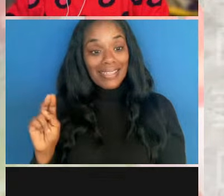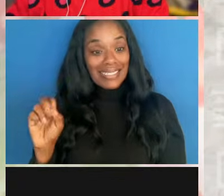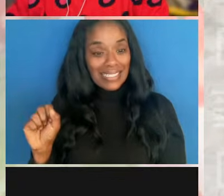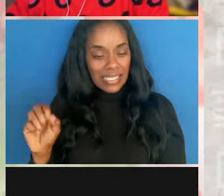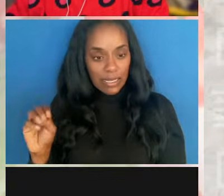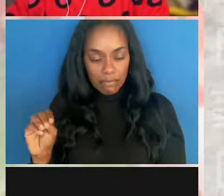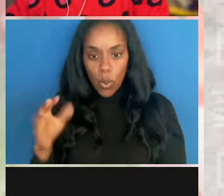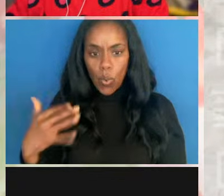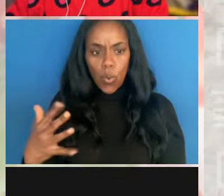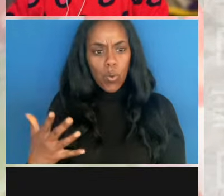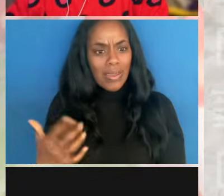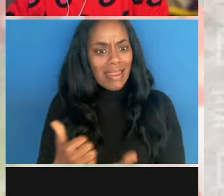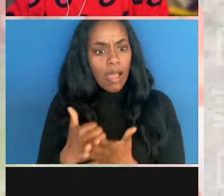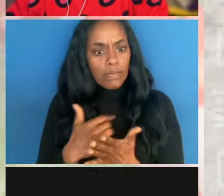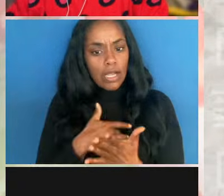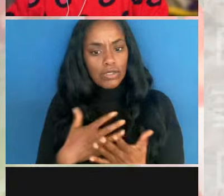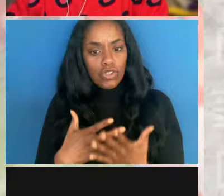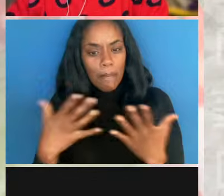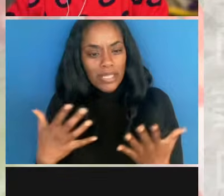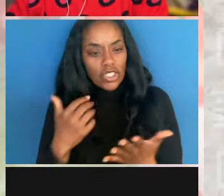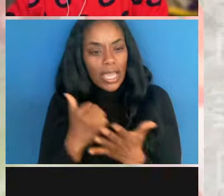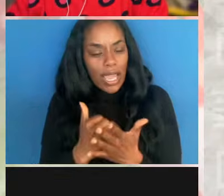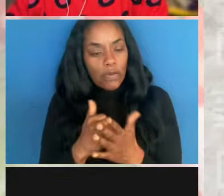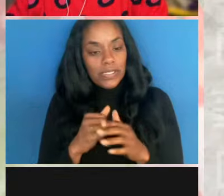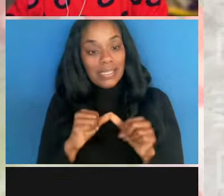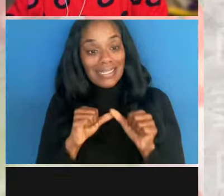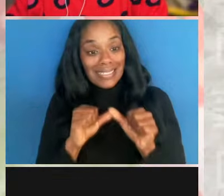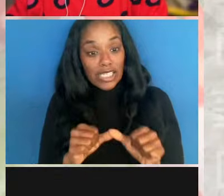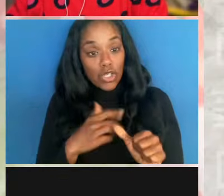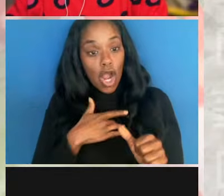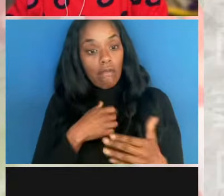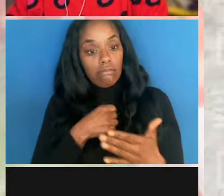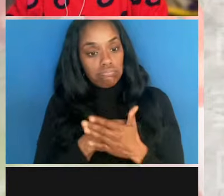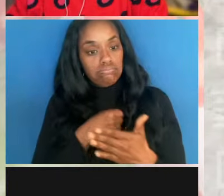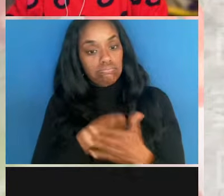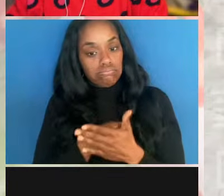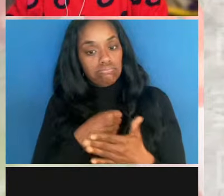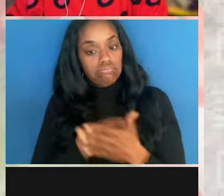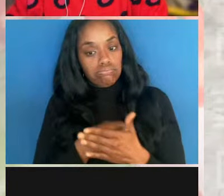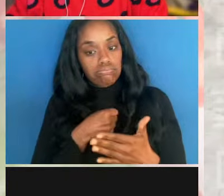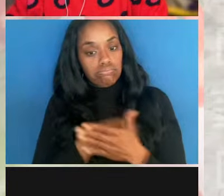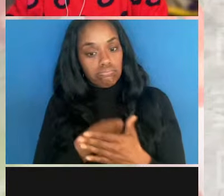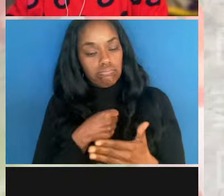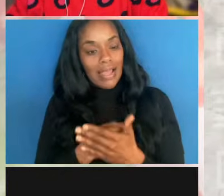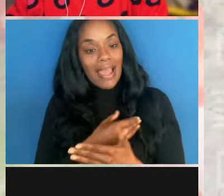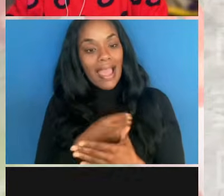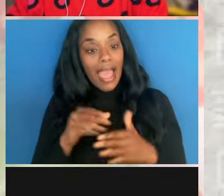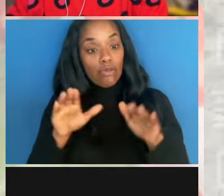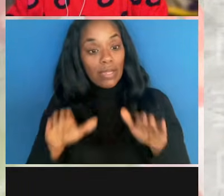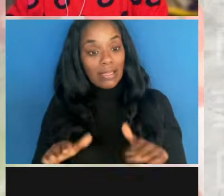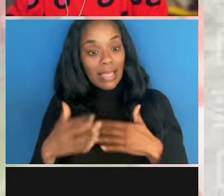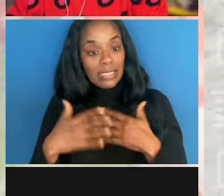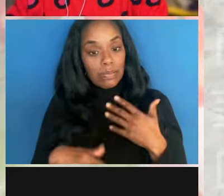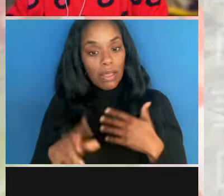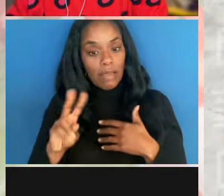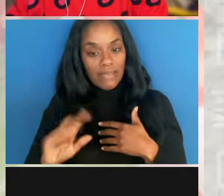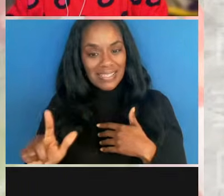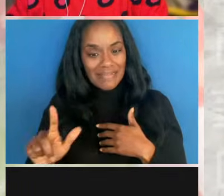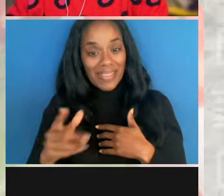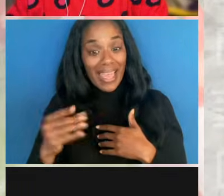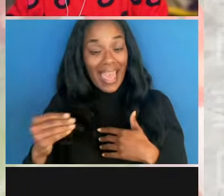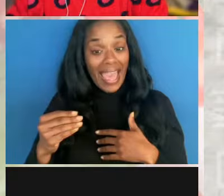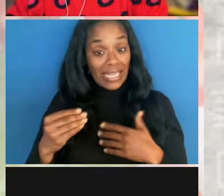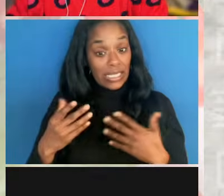helping to maintain a steady rhythm and relax blood vessels. And they're also resistant starch, which promotes a healthy